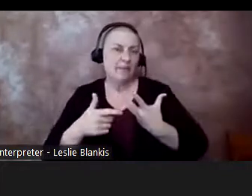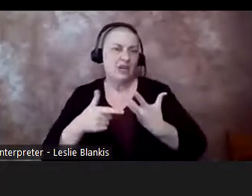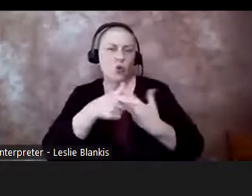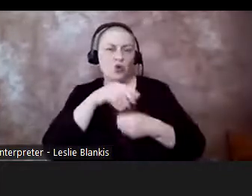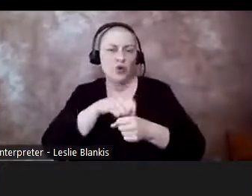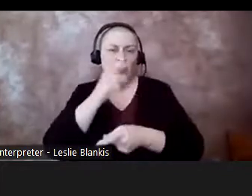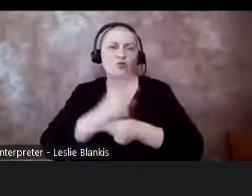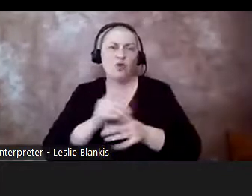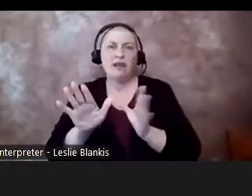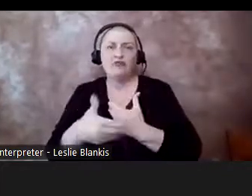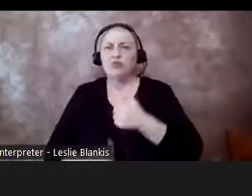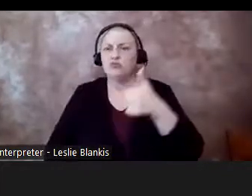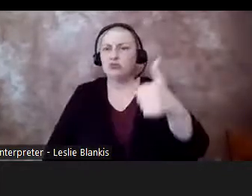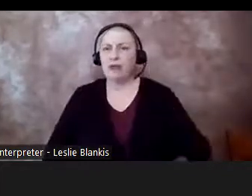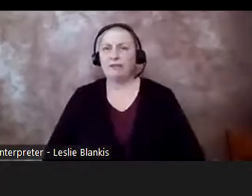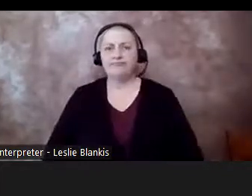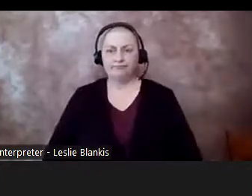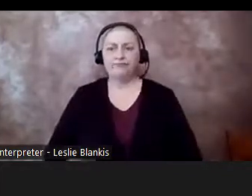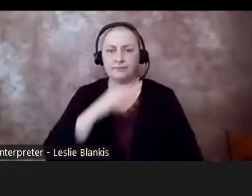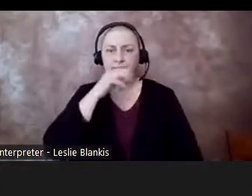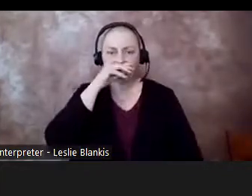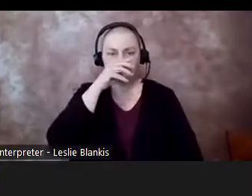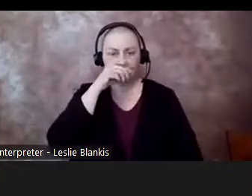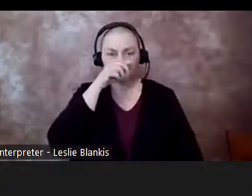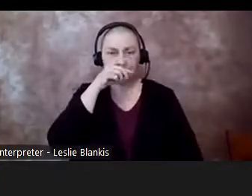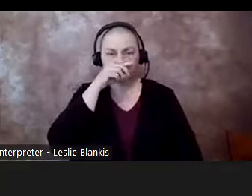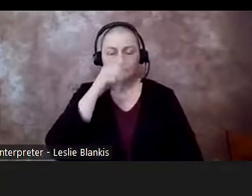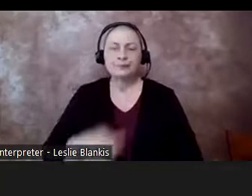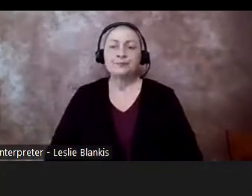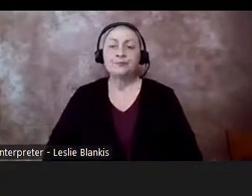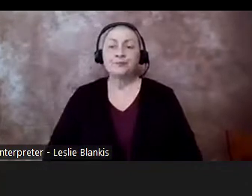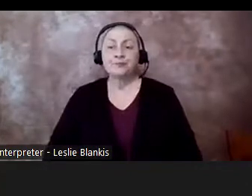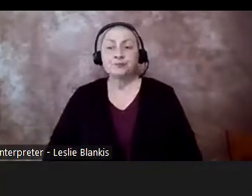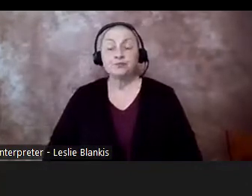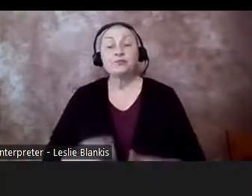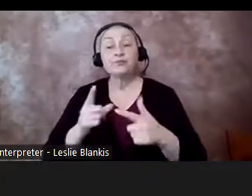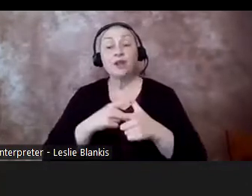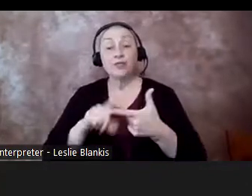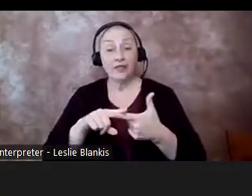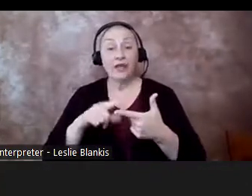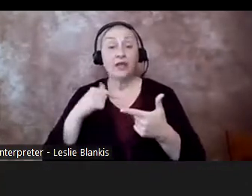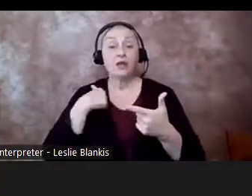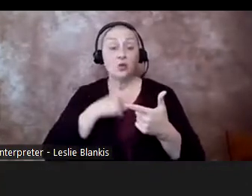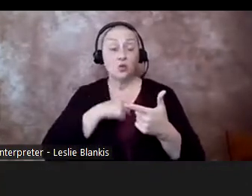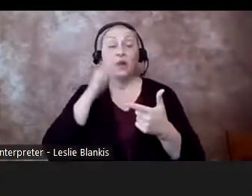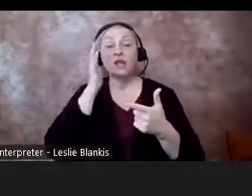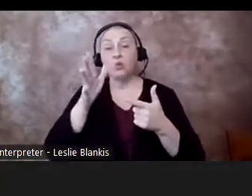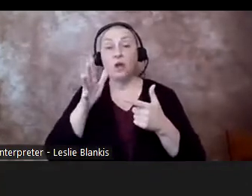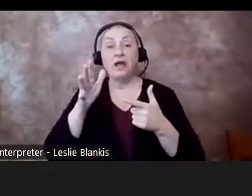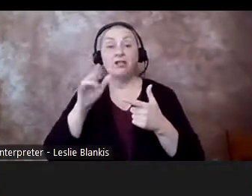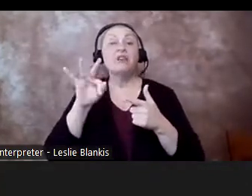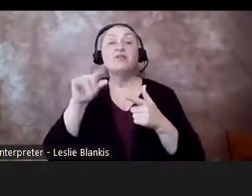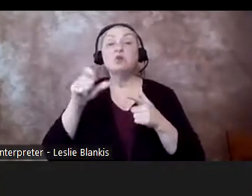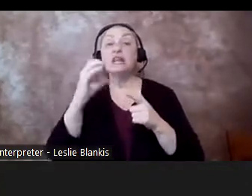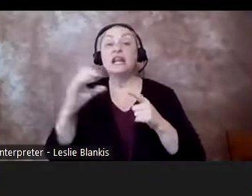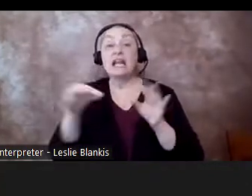room. Awesome. This is Sadie. Thank you. And then we would drop in if you need captioning. You